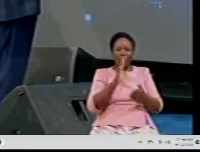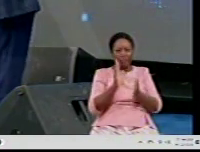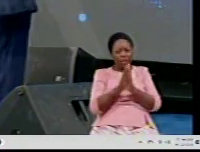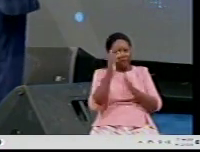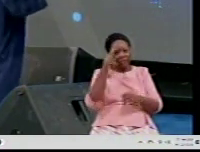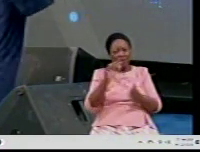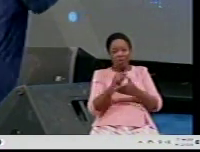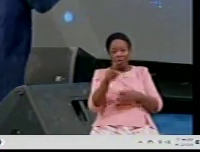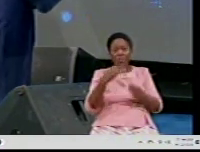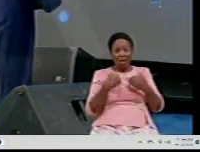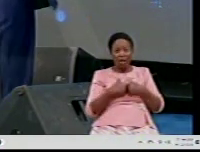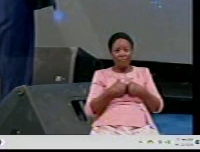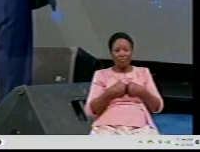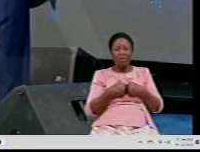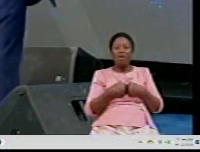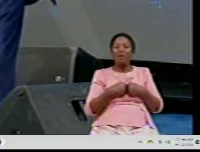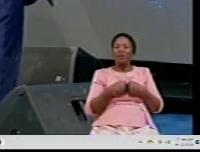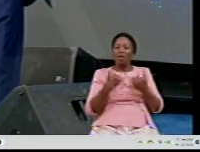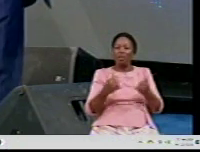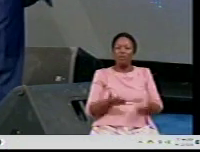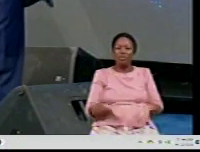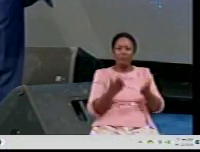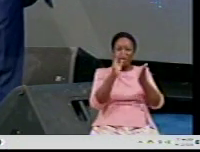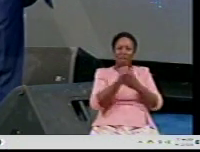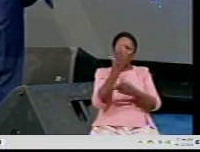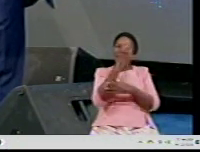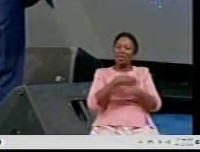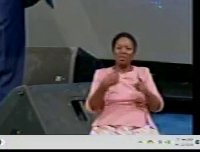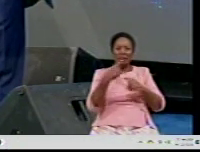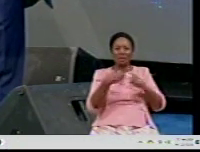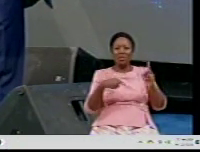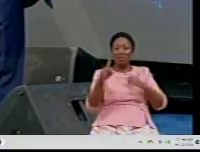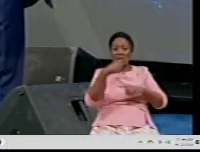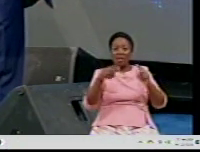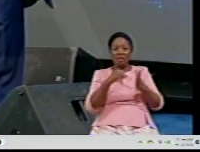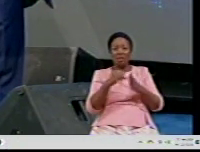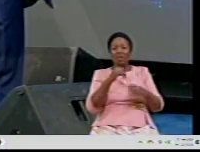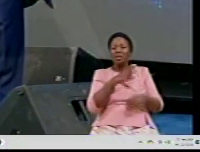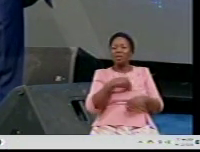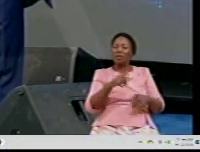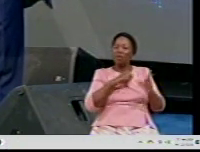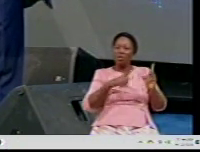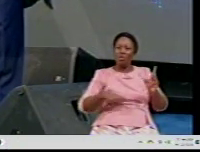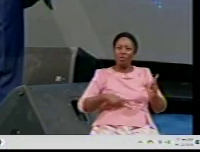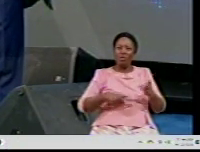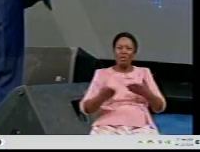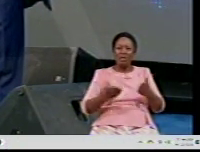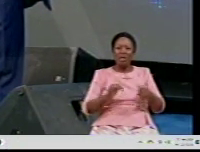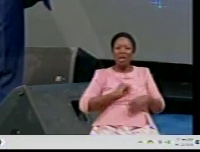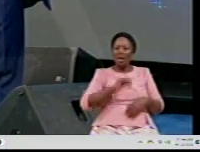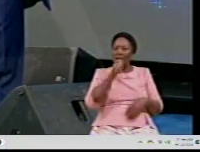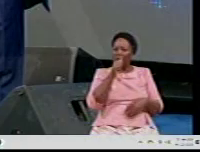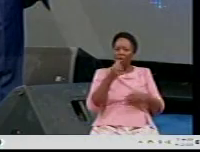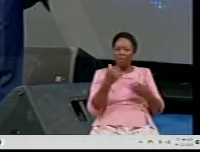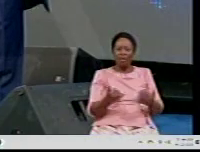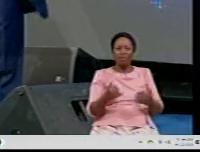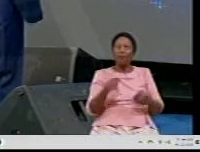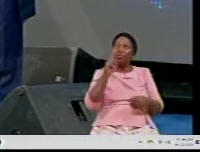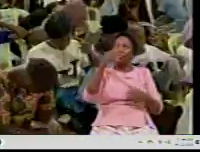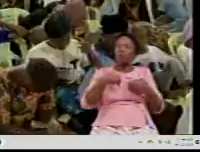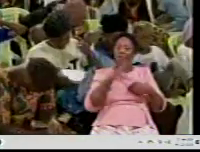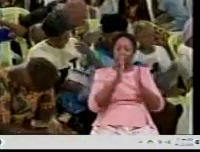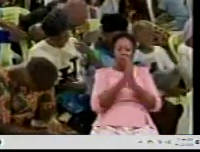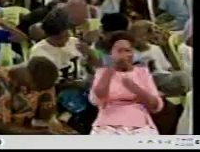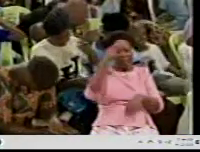have. Raise up that hand and say, Lord, here am I. You have been interceding for me, praying for